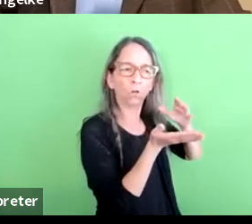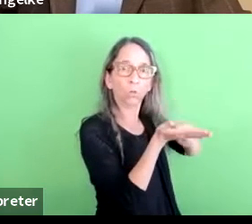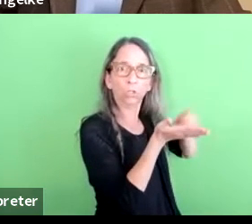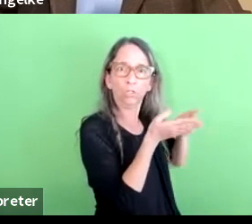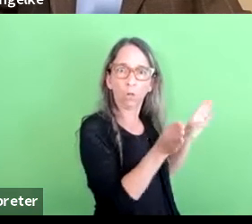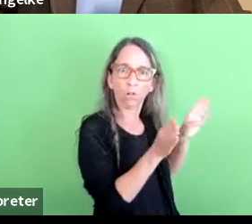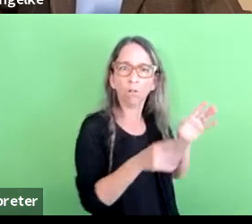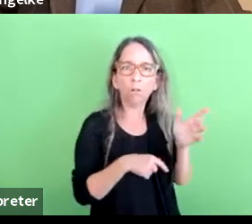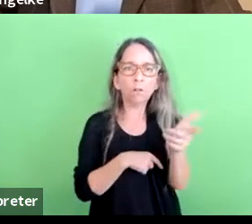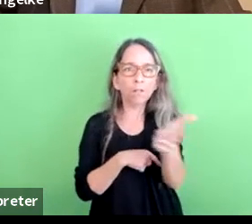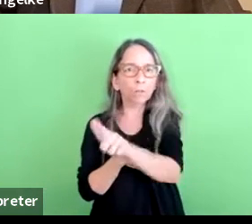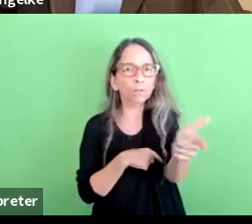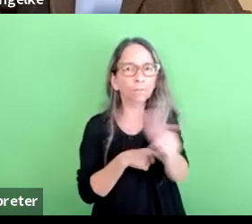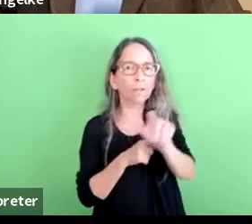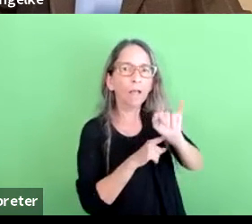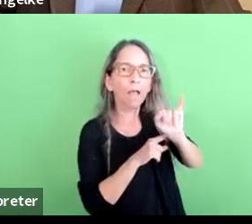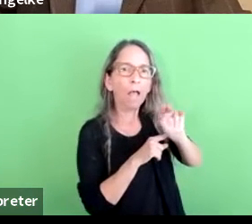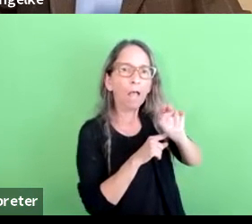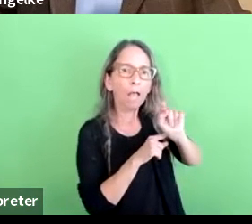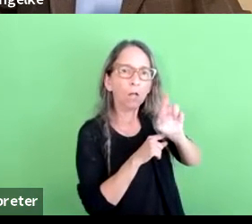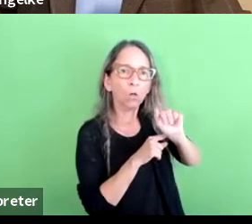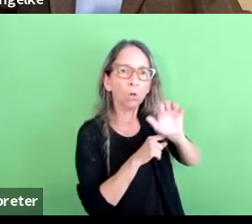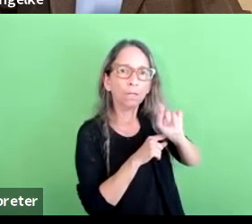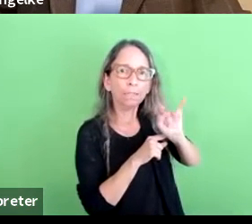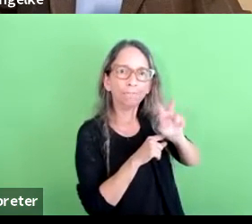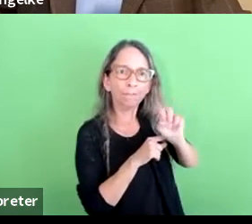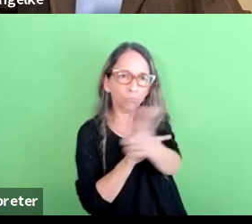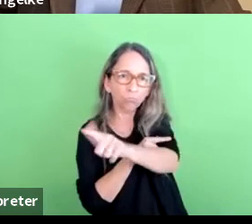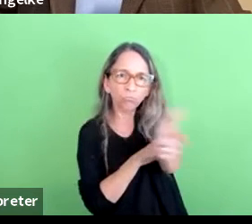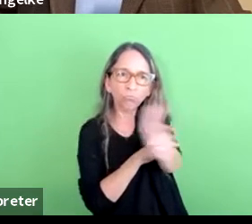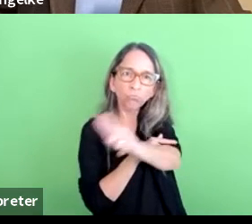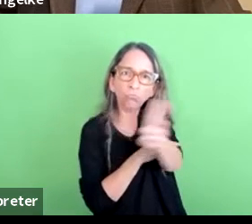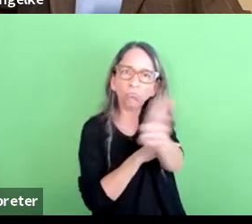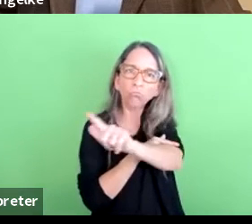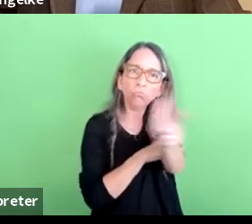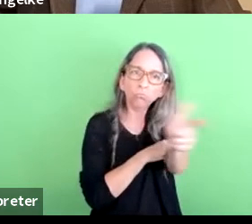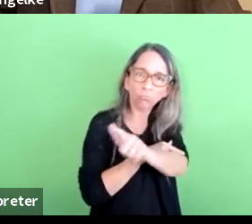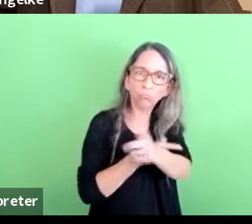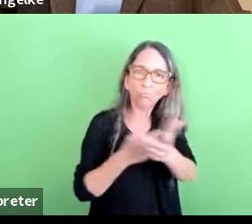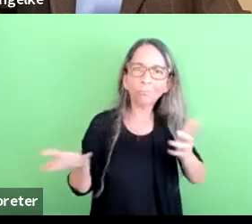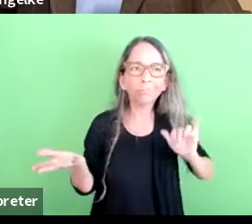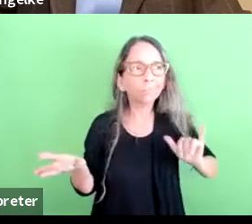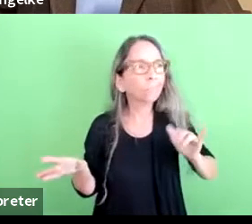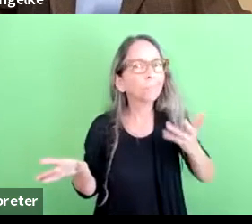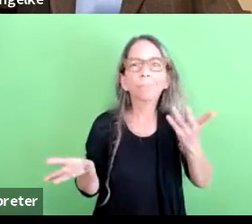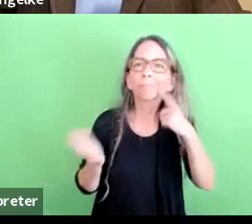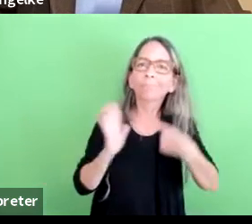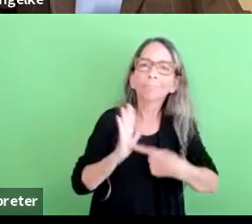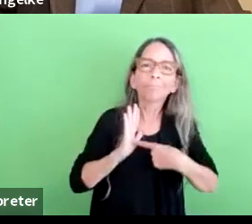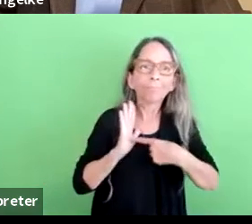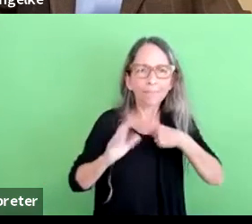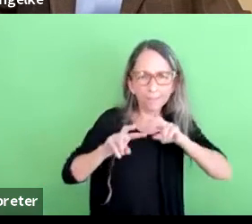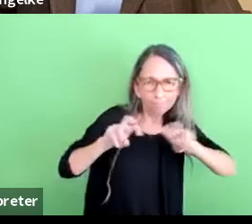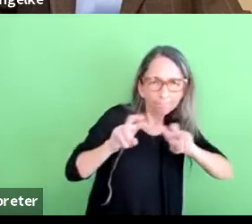that occurs in those conversations. So we do things like look at how long a turn lasts and